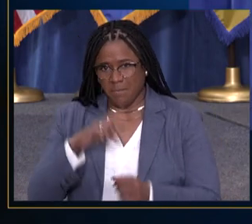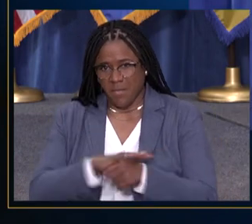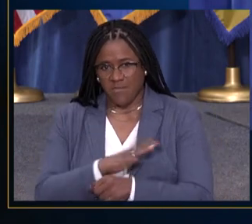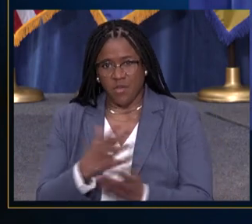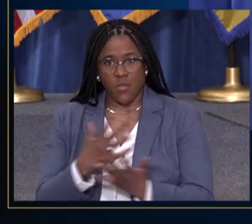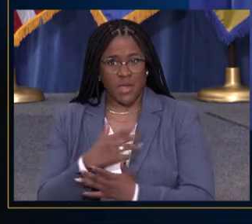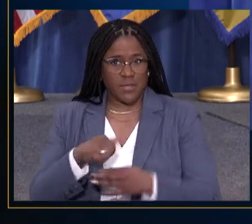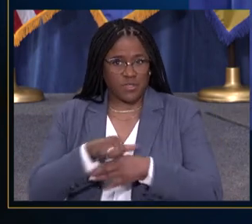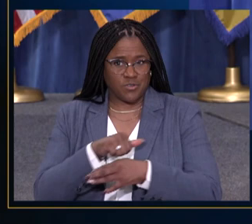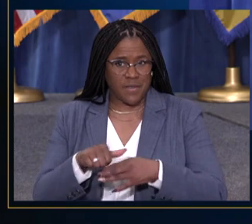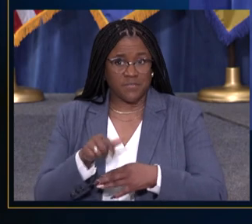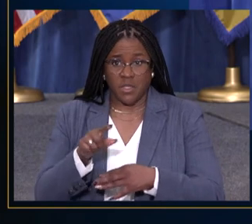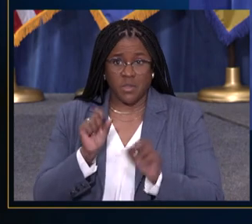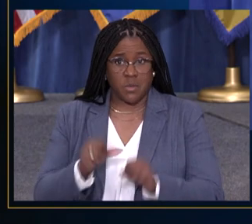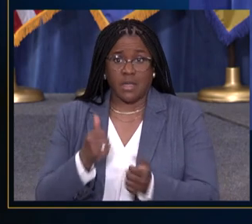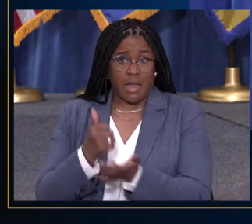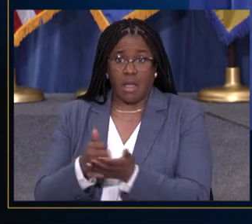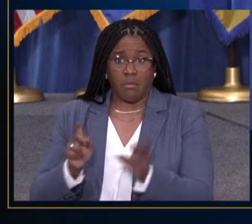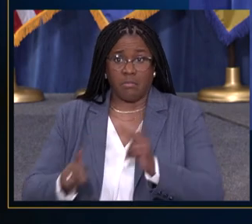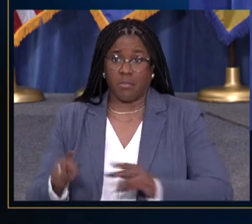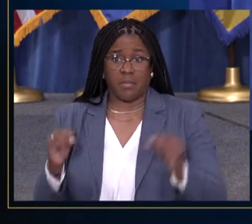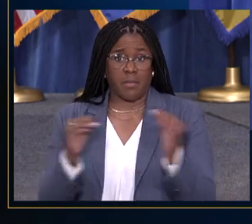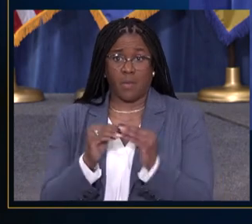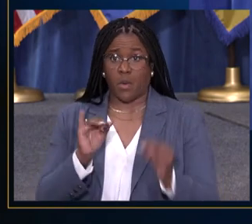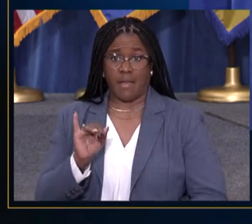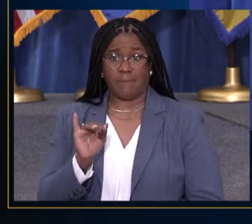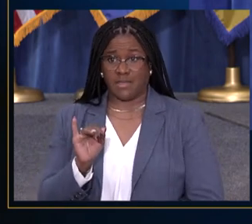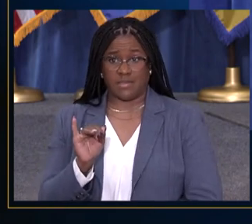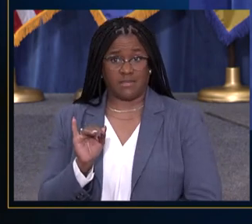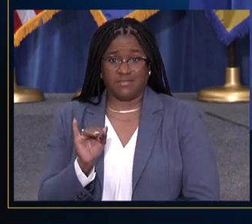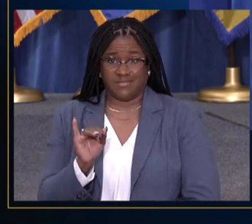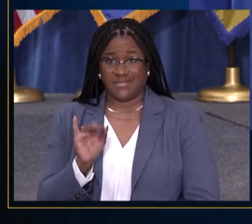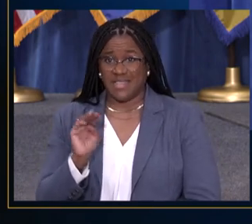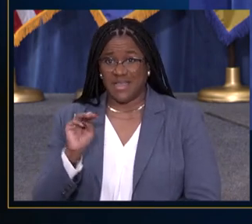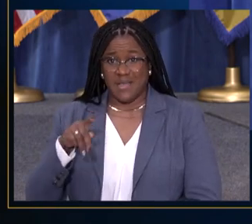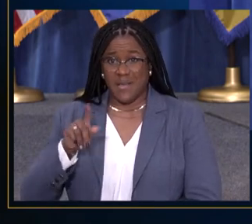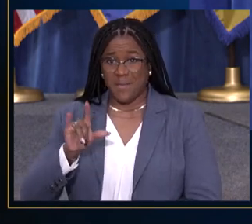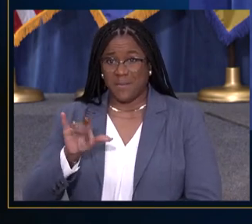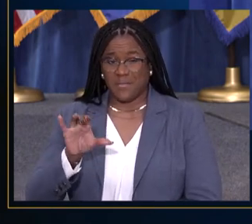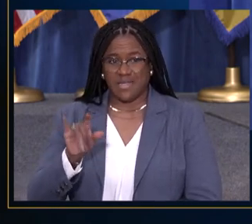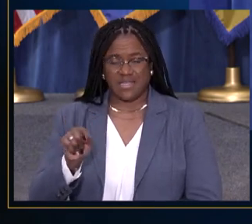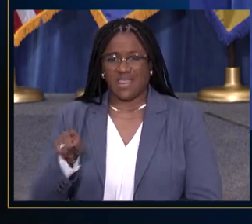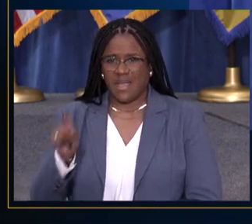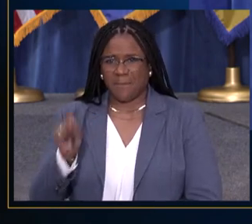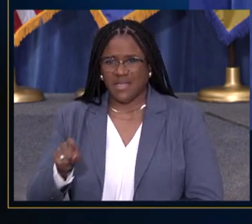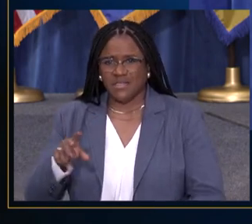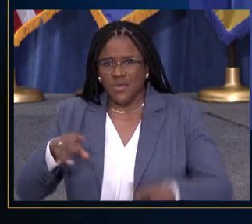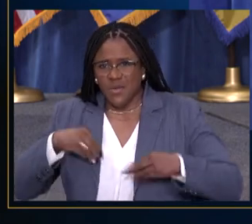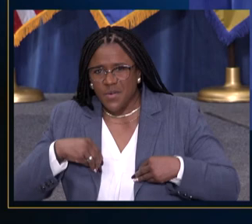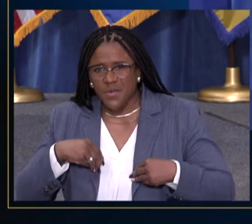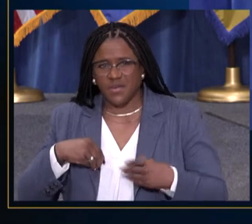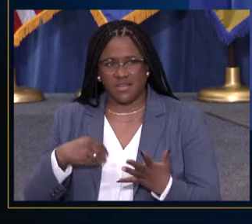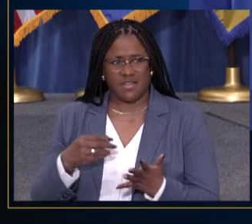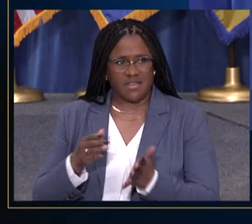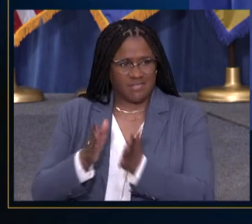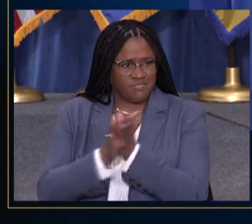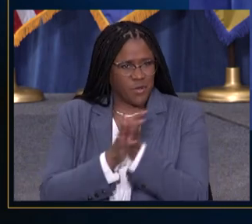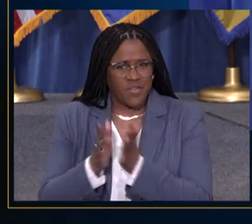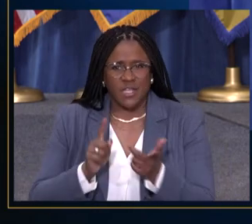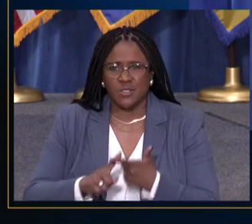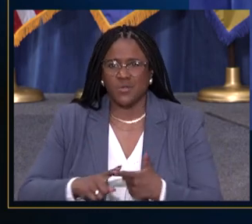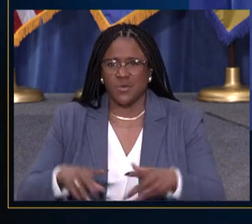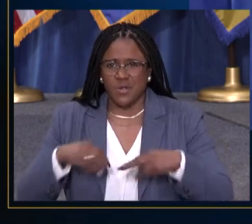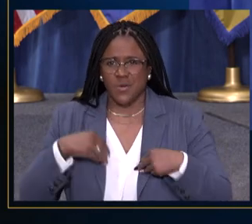have to watch, because you can just help people be more implicit. If you don't make sure that there's that ownership and incentive associated with it, and